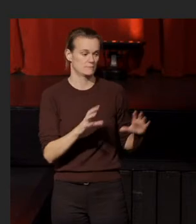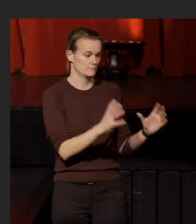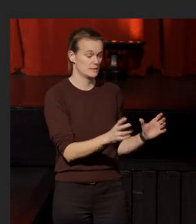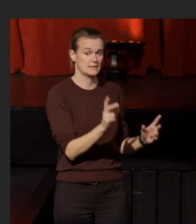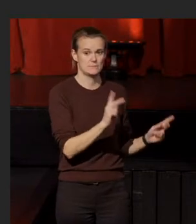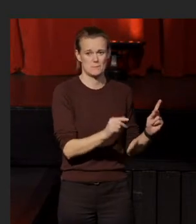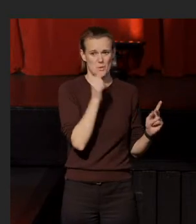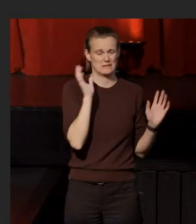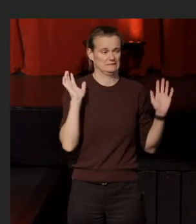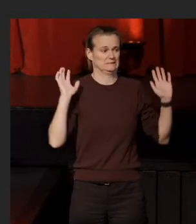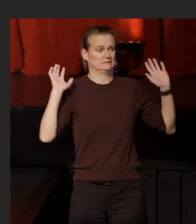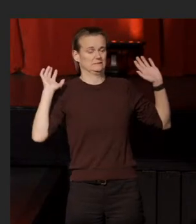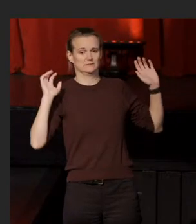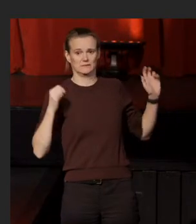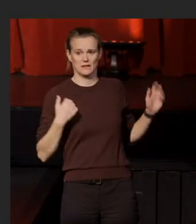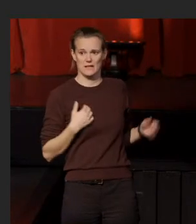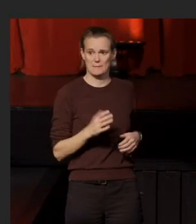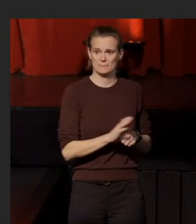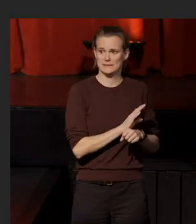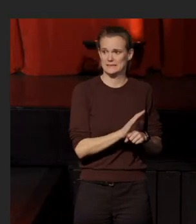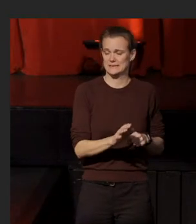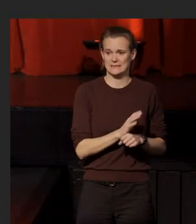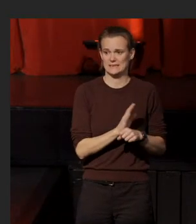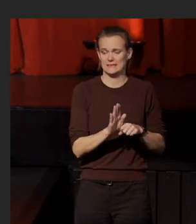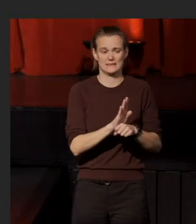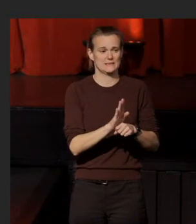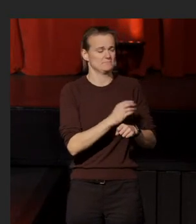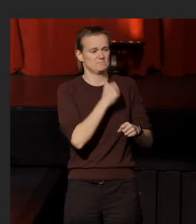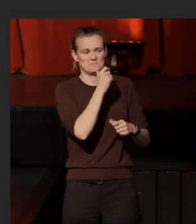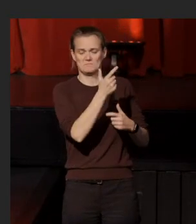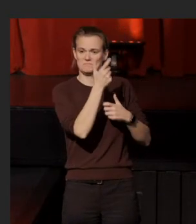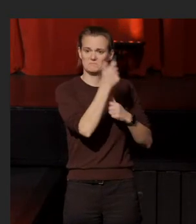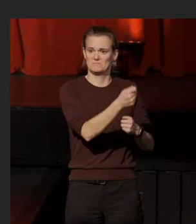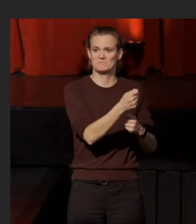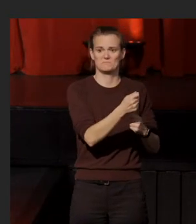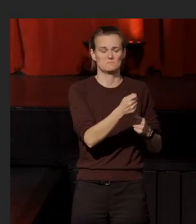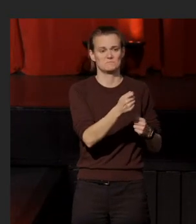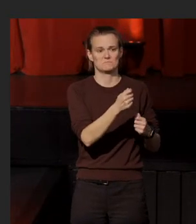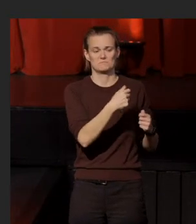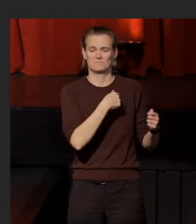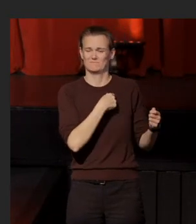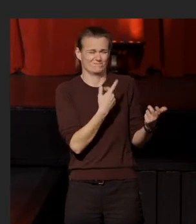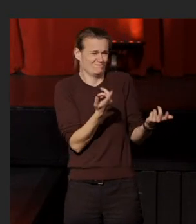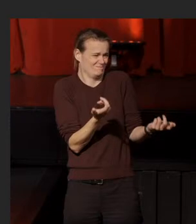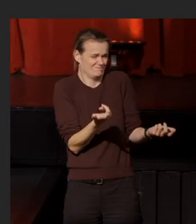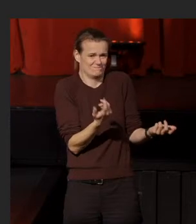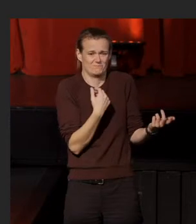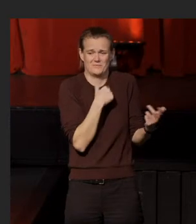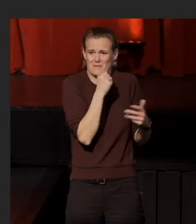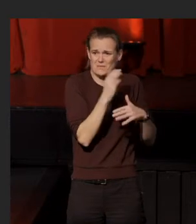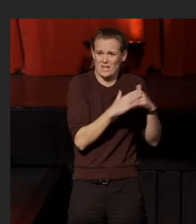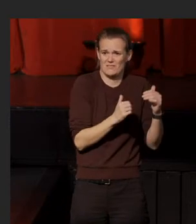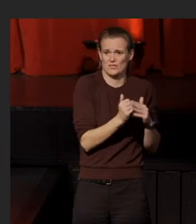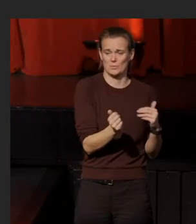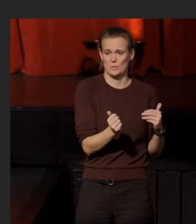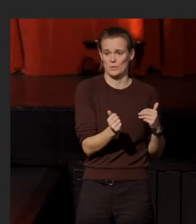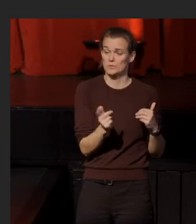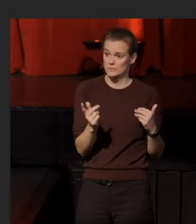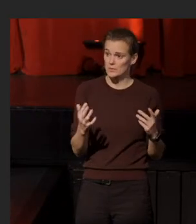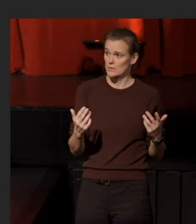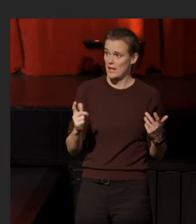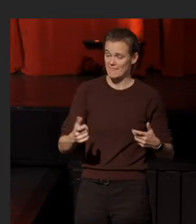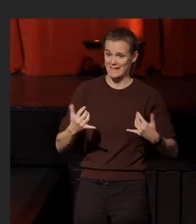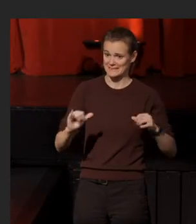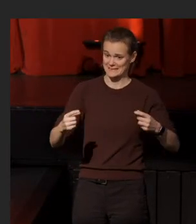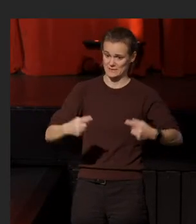this is too much, I have too many other things, this is not interesting to me, this is not my area of expertise, I don't feel comfortable in it, whatever the reason